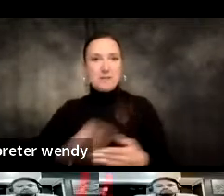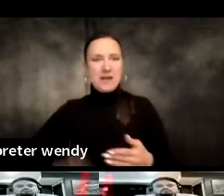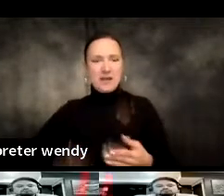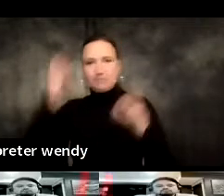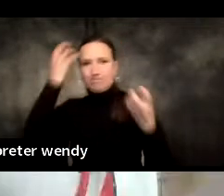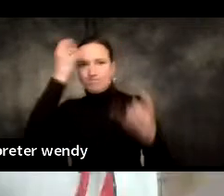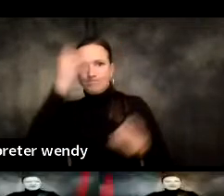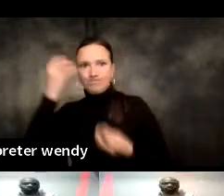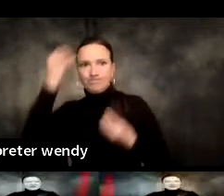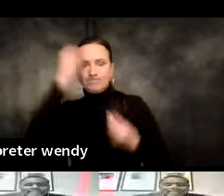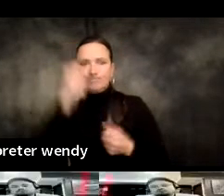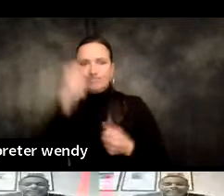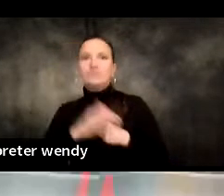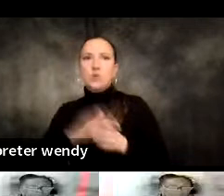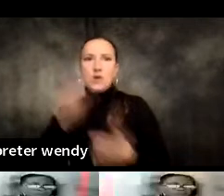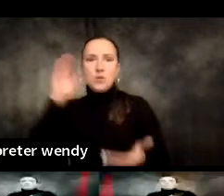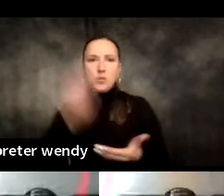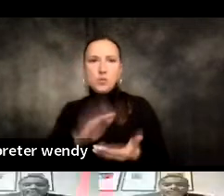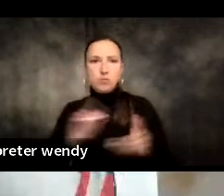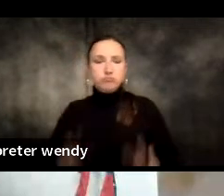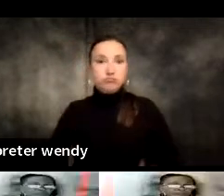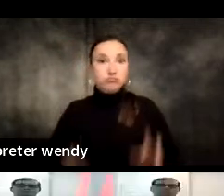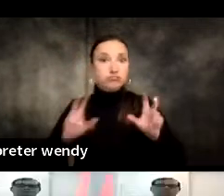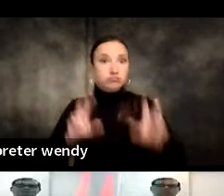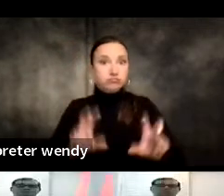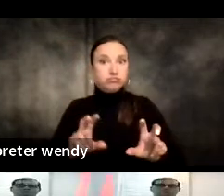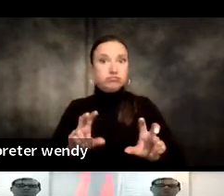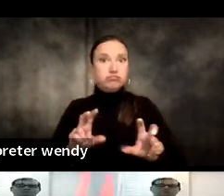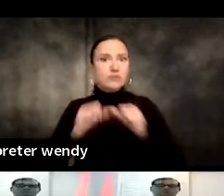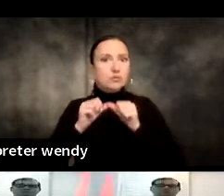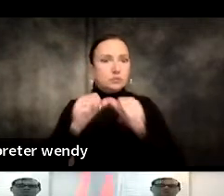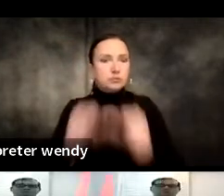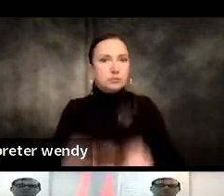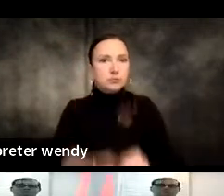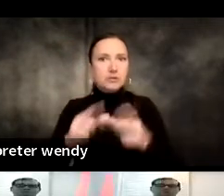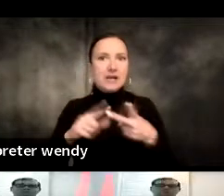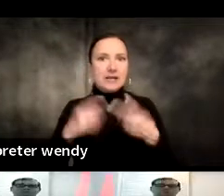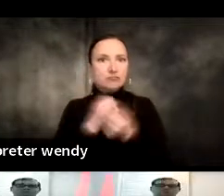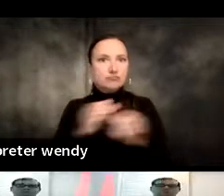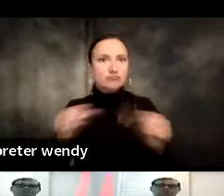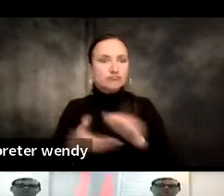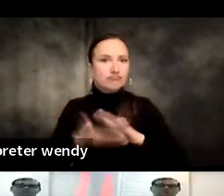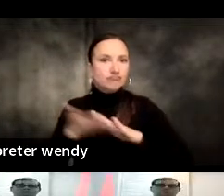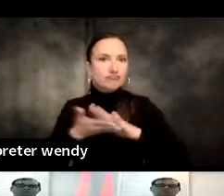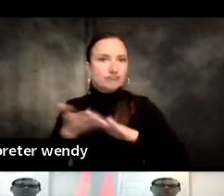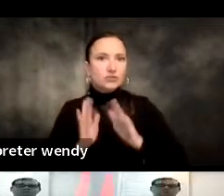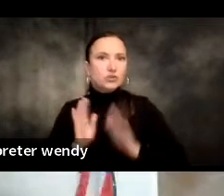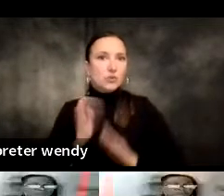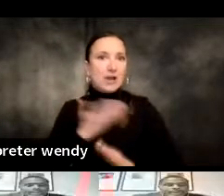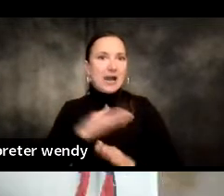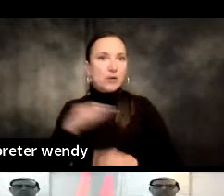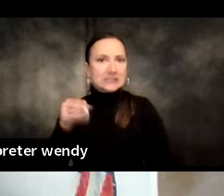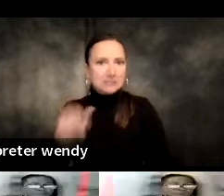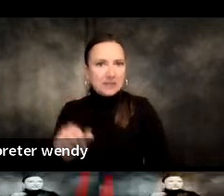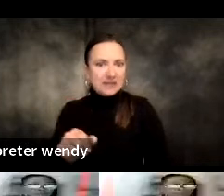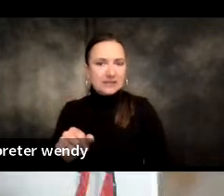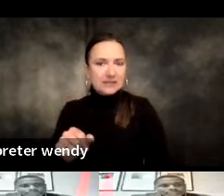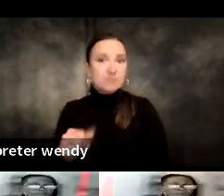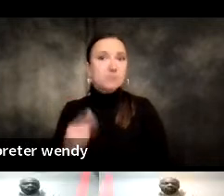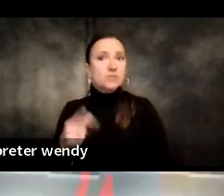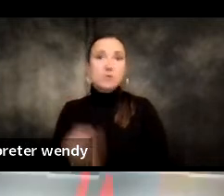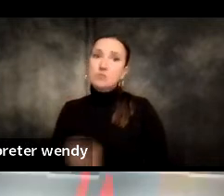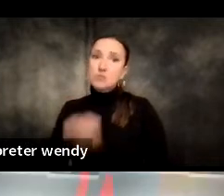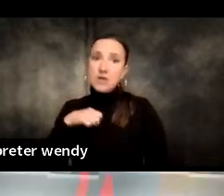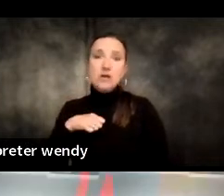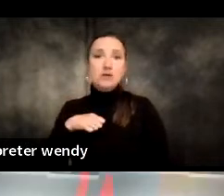be to right size our investments and build sustainability and resiliency into our spending. So we are still proud that this